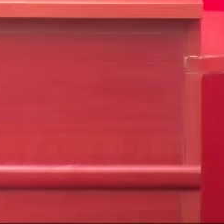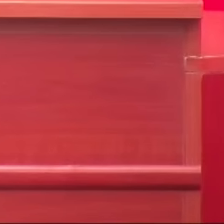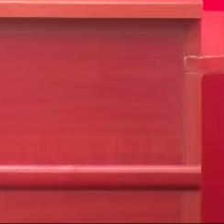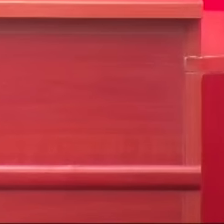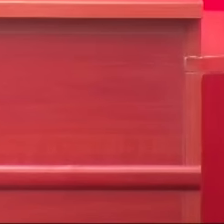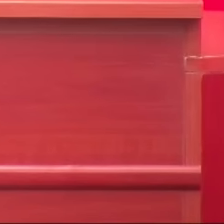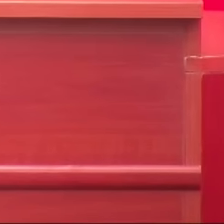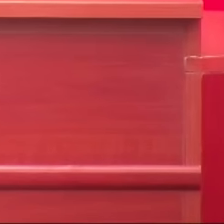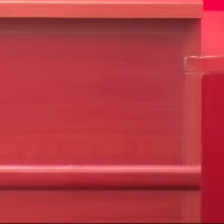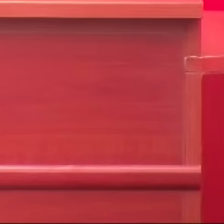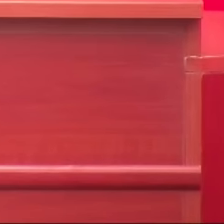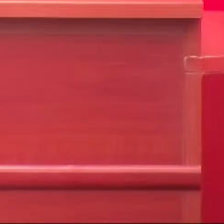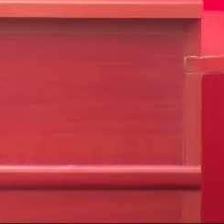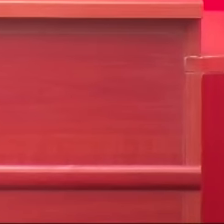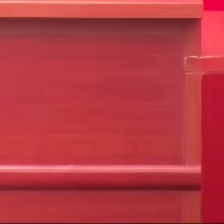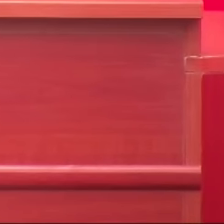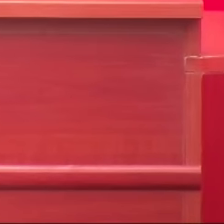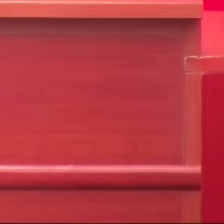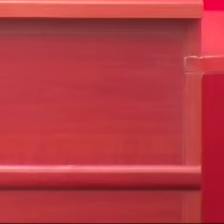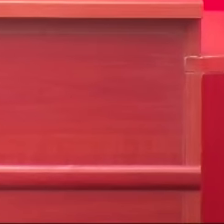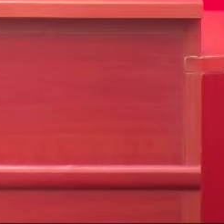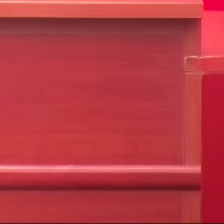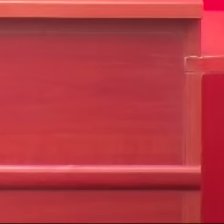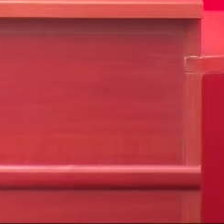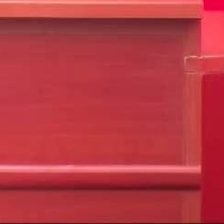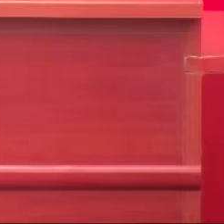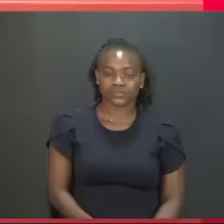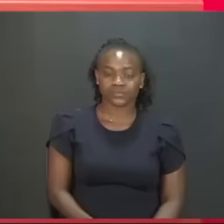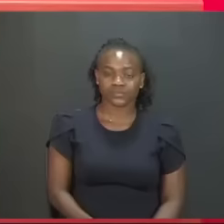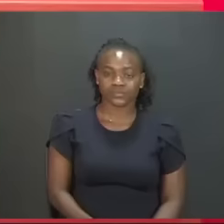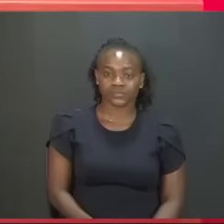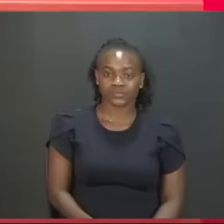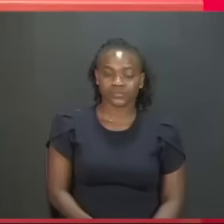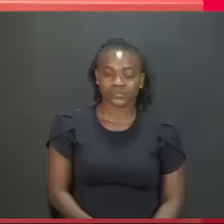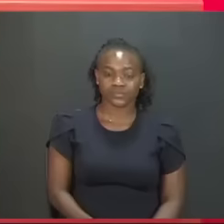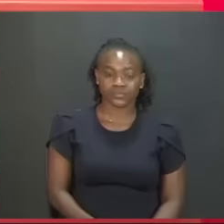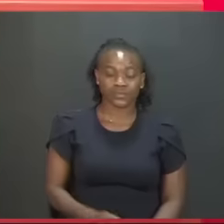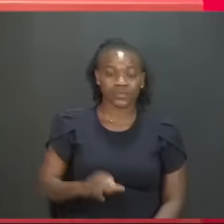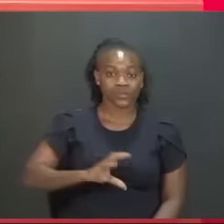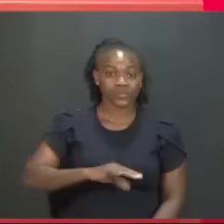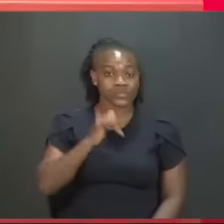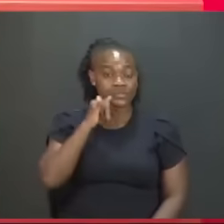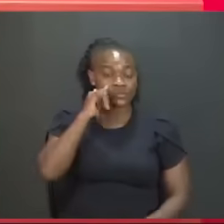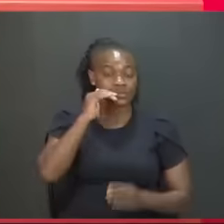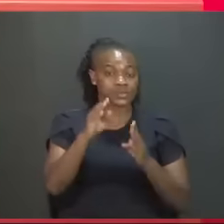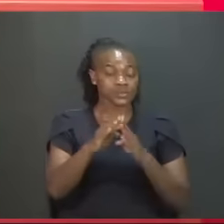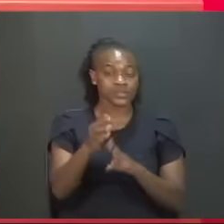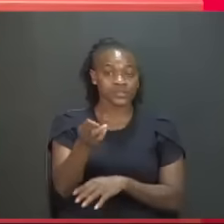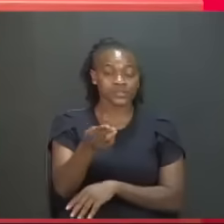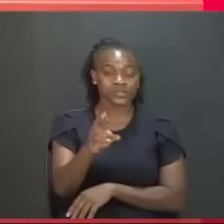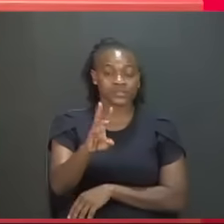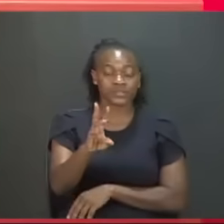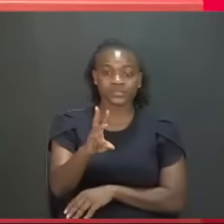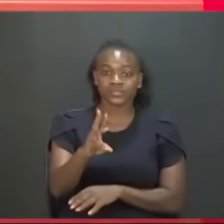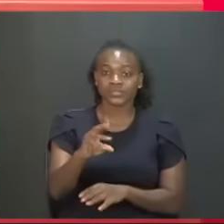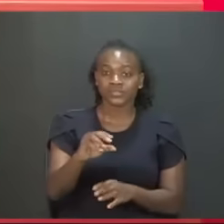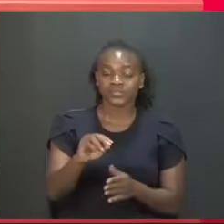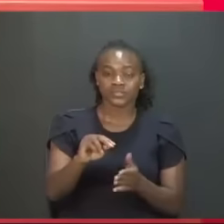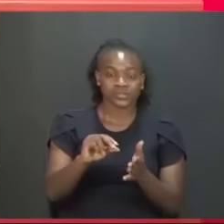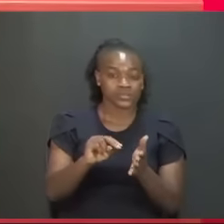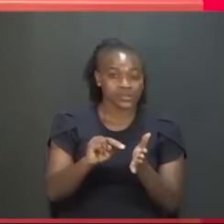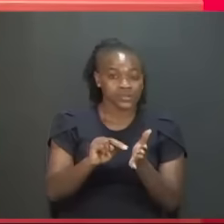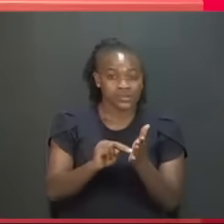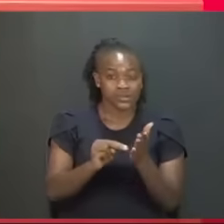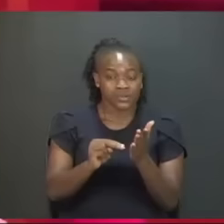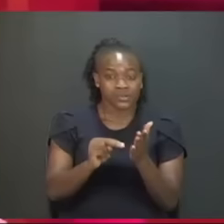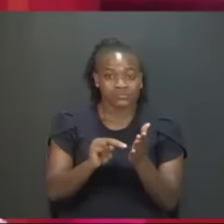Thank you, Mr. Speaker. Your committee met yesterday, Thursday, 6th November 2025, and arranged the business of